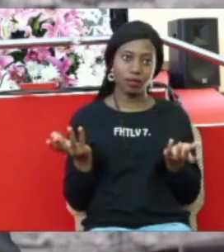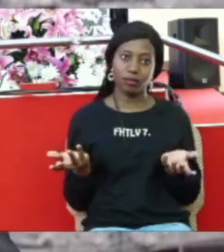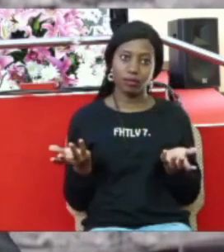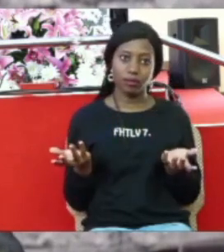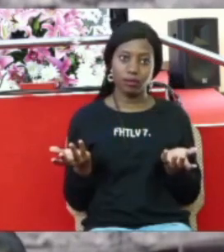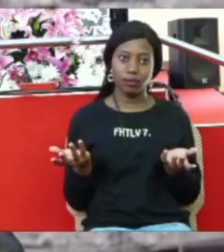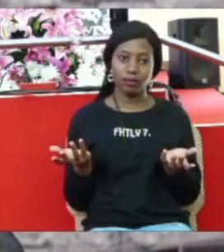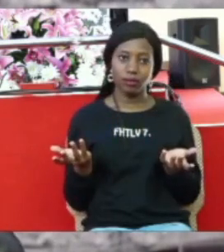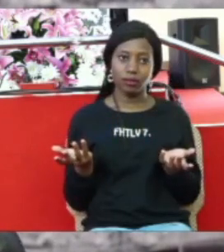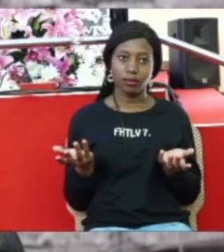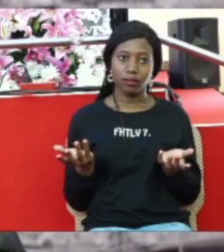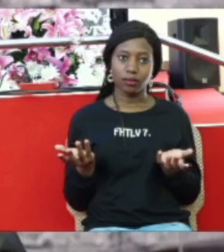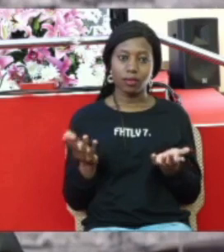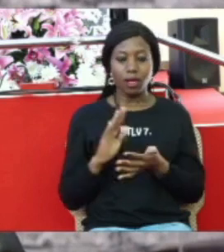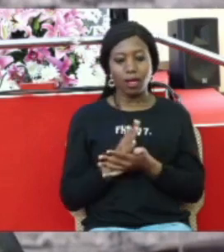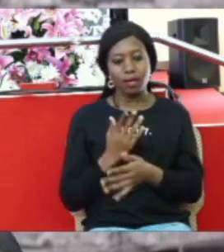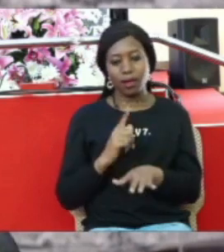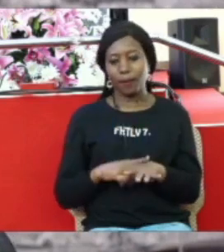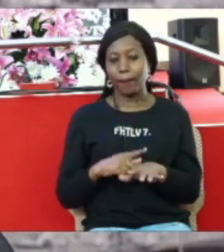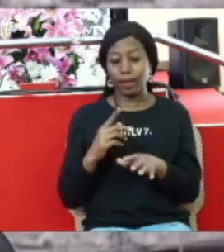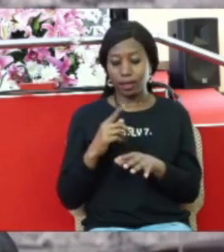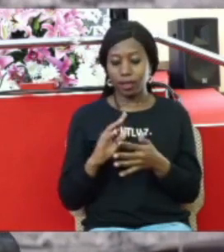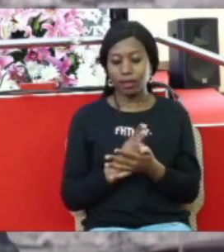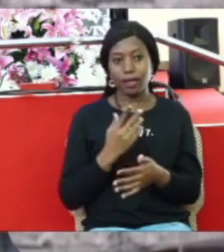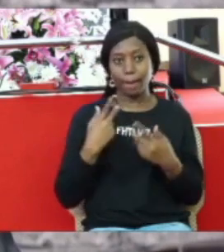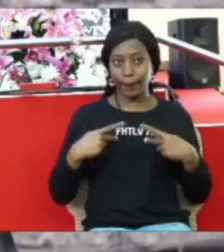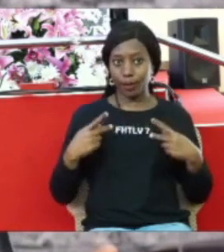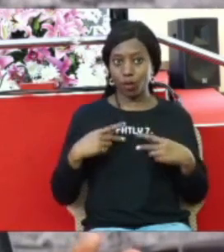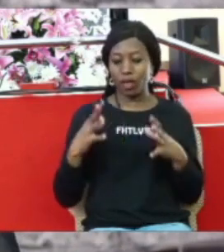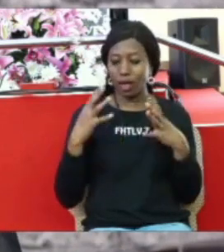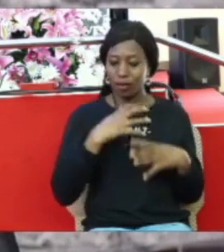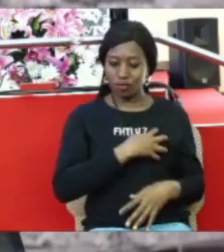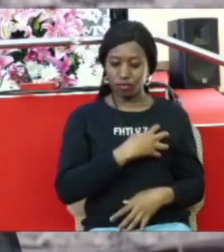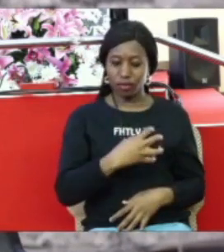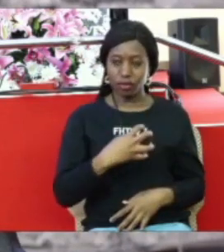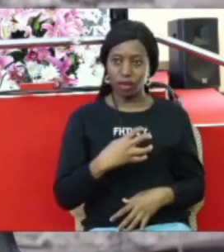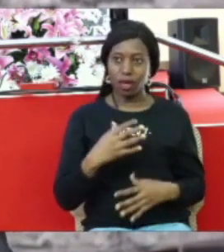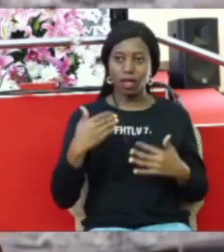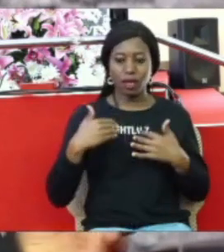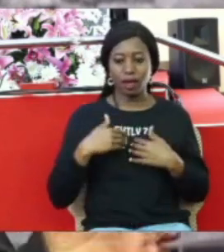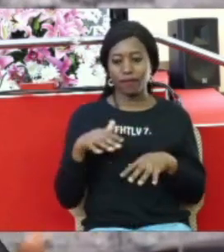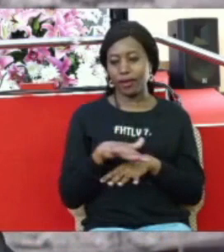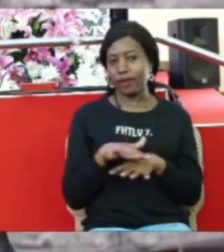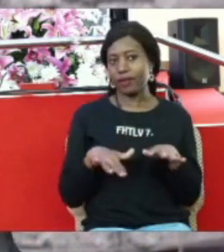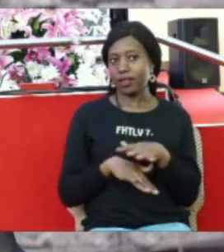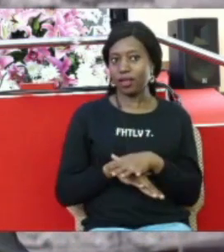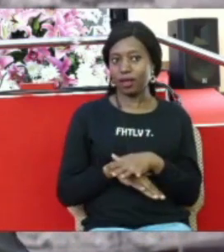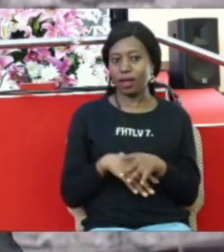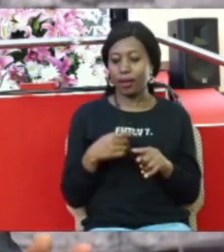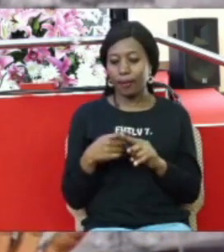mia moja. Kuna watu watakula tu. Lakini kuna wengine watacomplain wakila. Kwa hivyo haitakuwa baraka